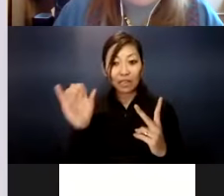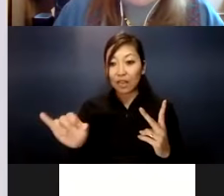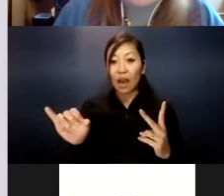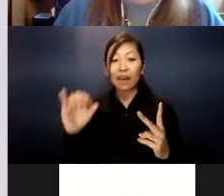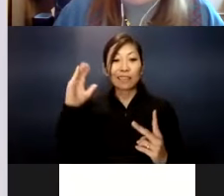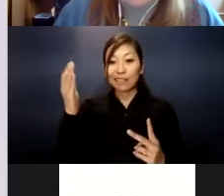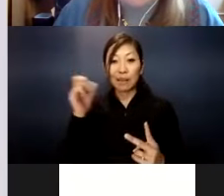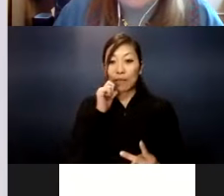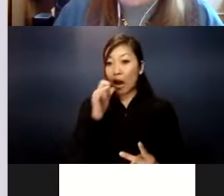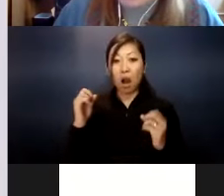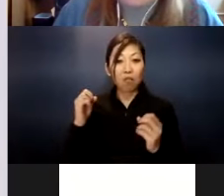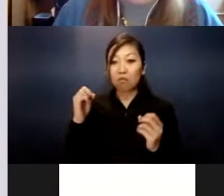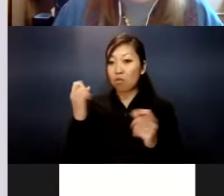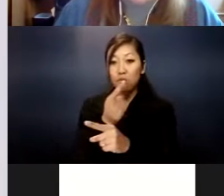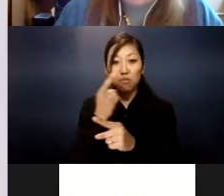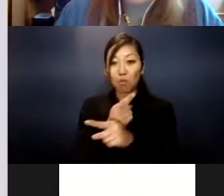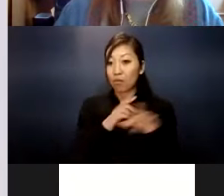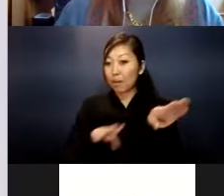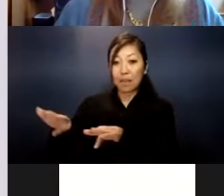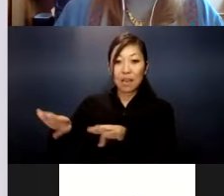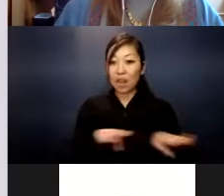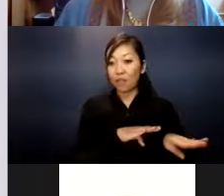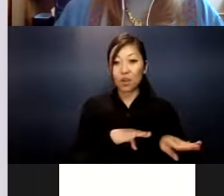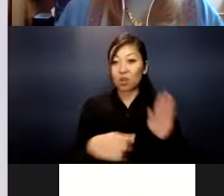an okay way to show and express love.